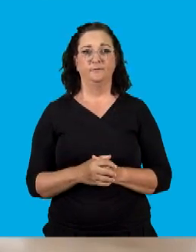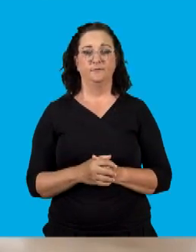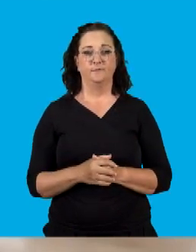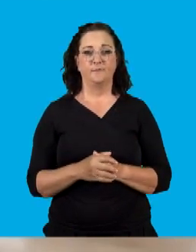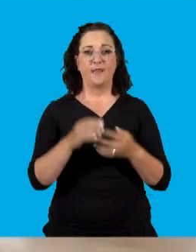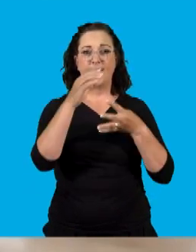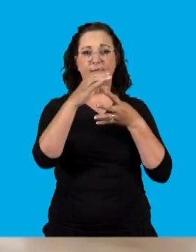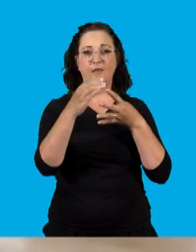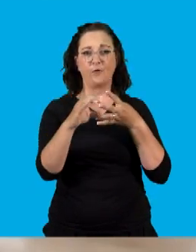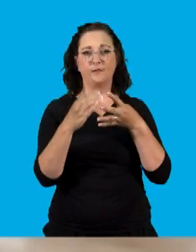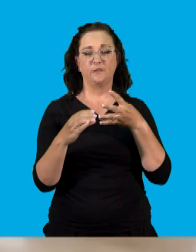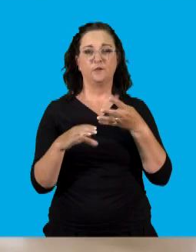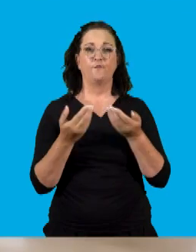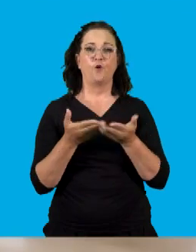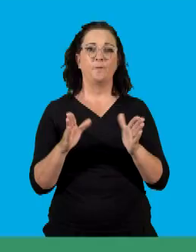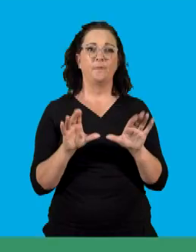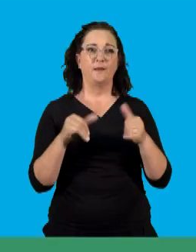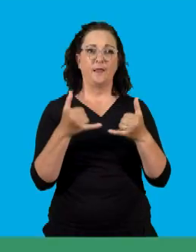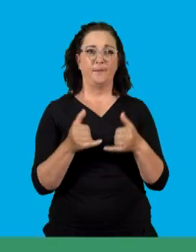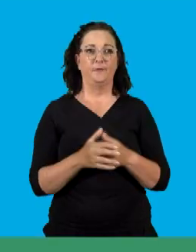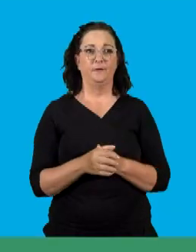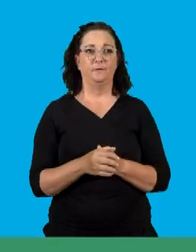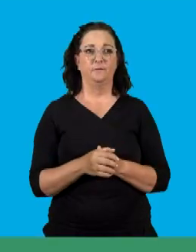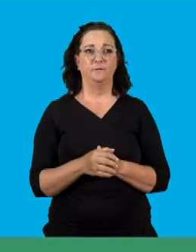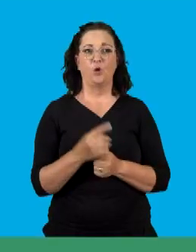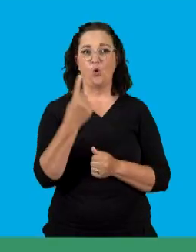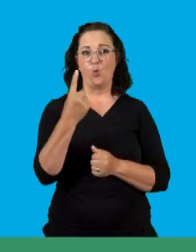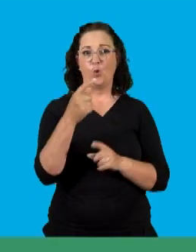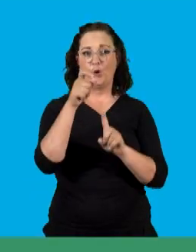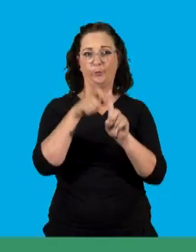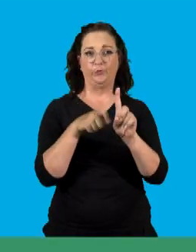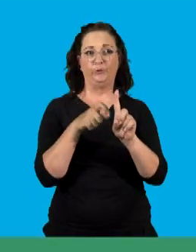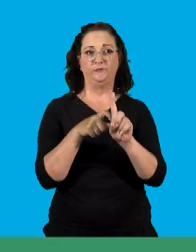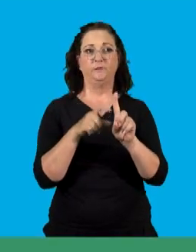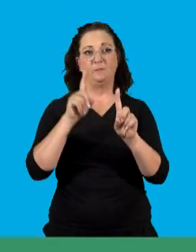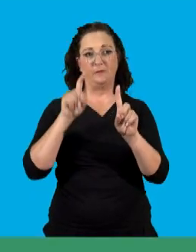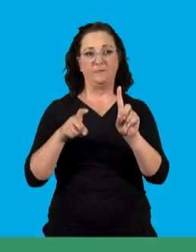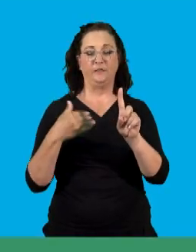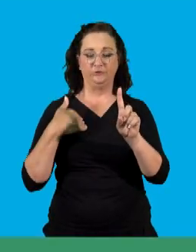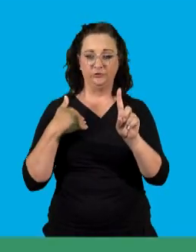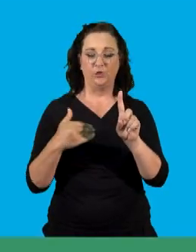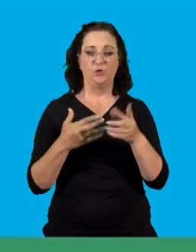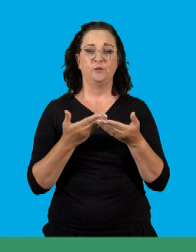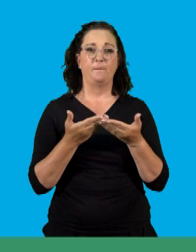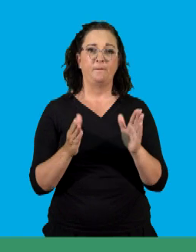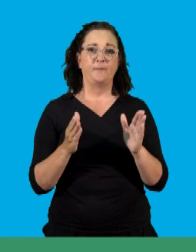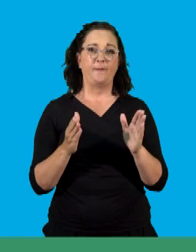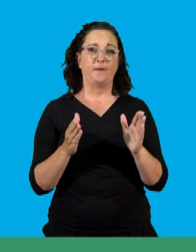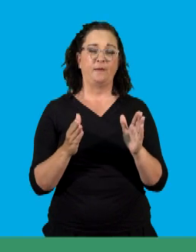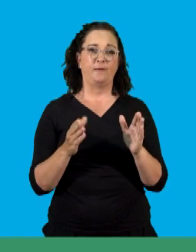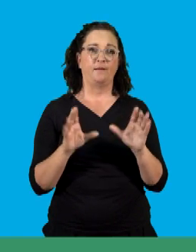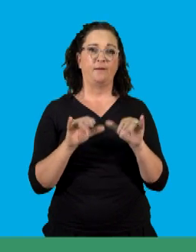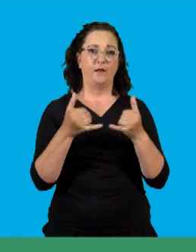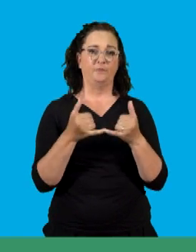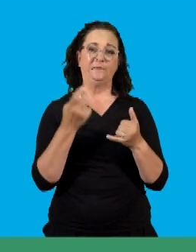on to the characteristics of a public company. A minimum of one person is required to start a public company. So